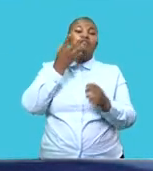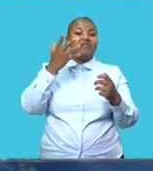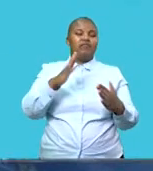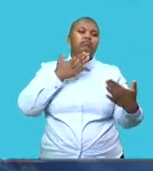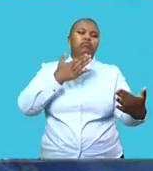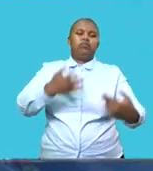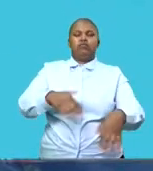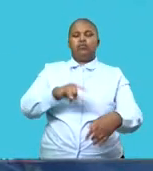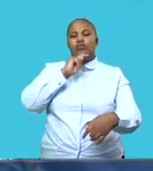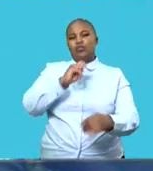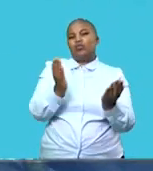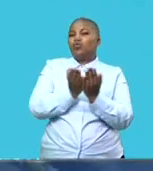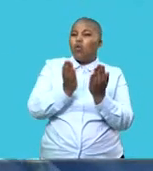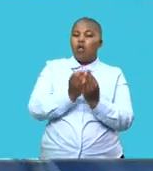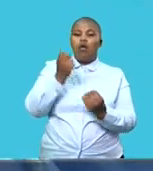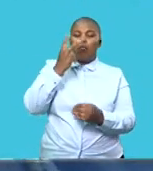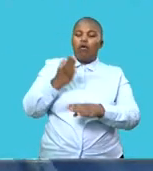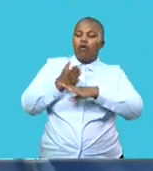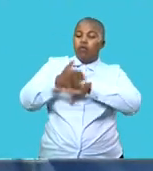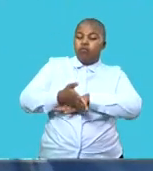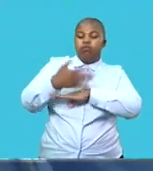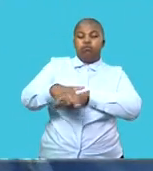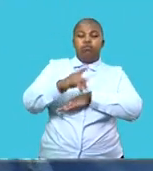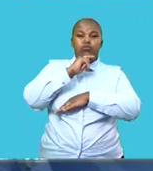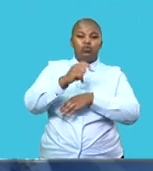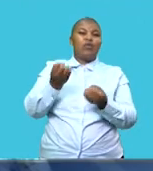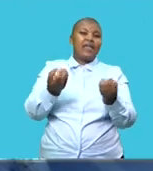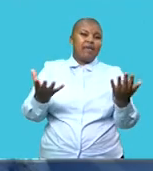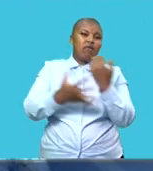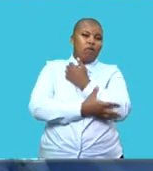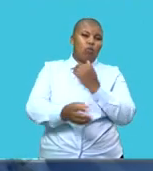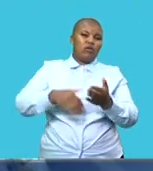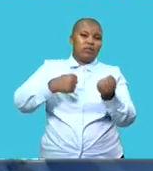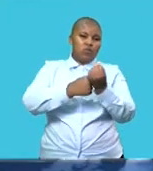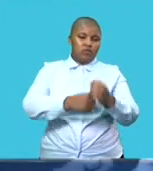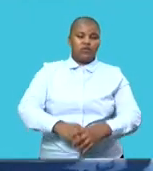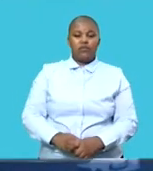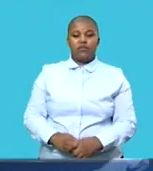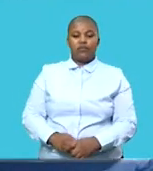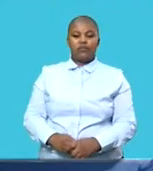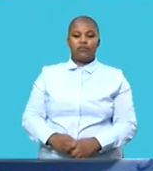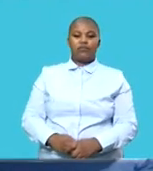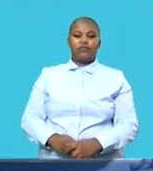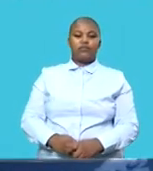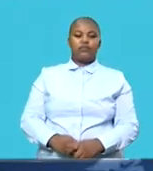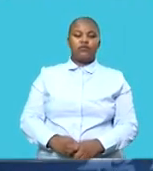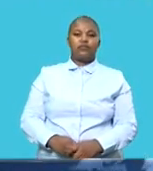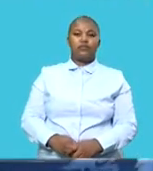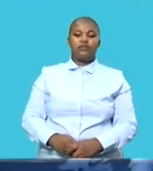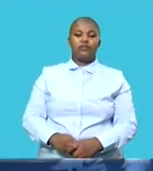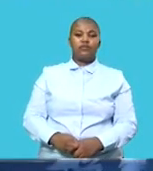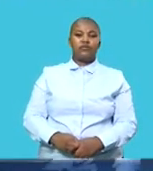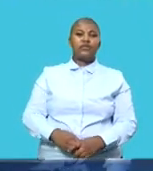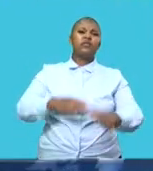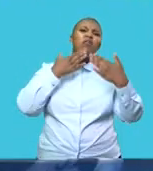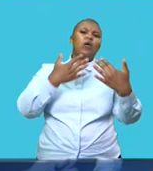sekolo mmoho le mekgatlo e amehang ho nehelaneng ka namolali uba. Sibonge kakhulu ngesikolo sethu